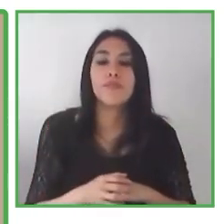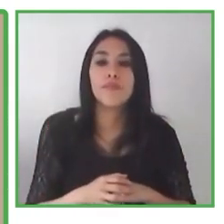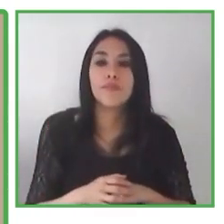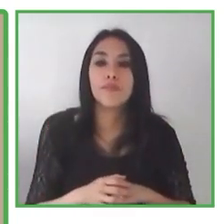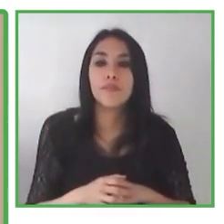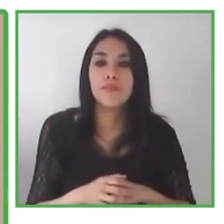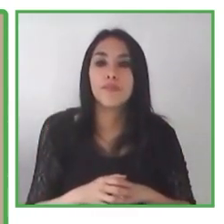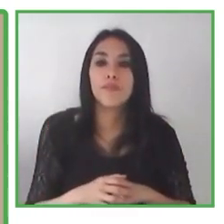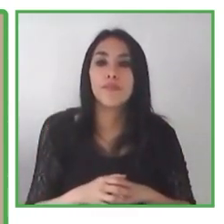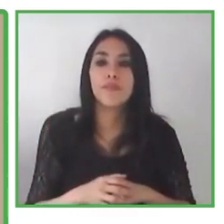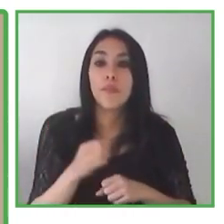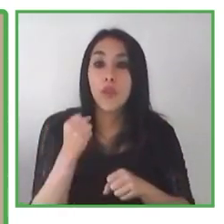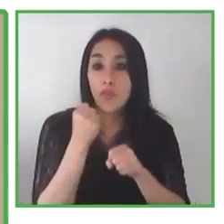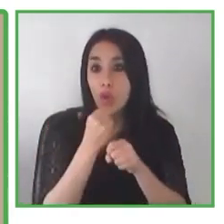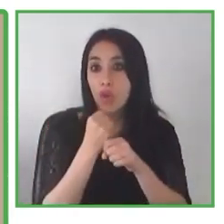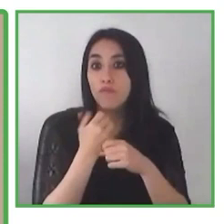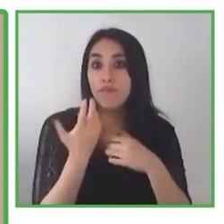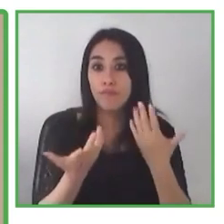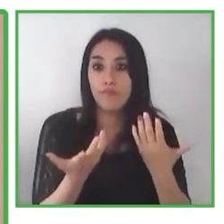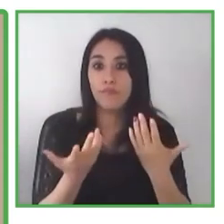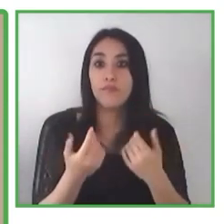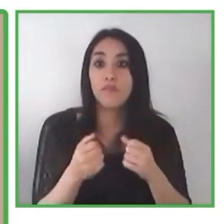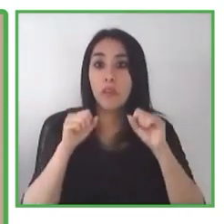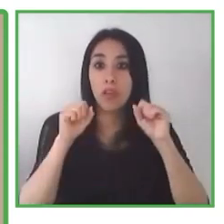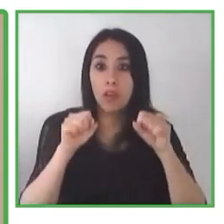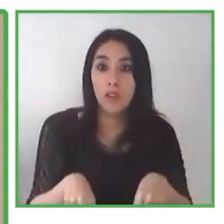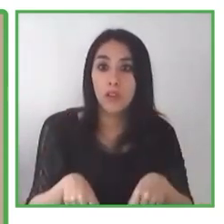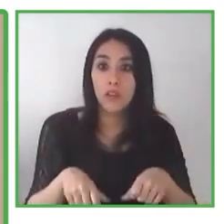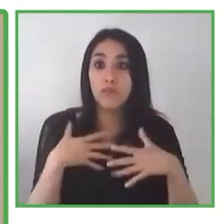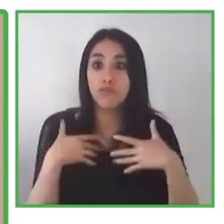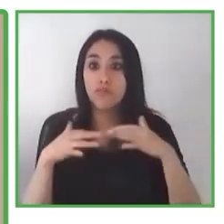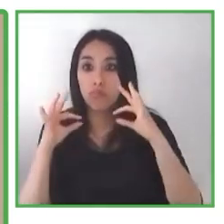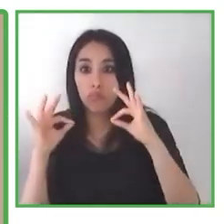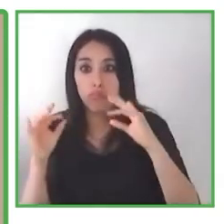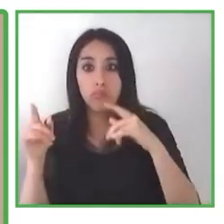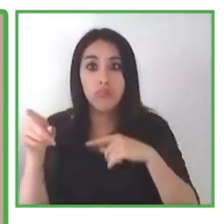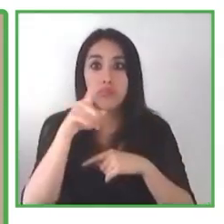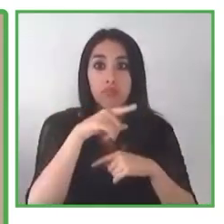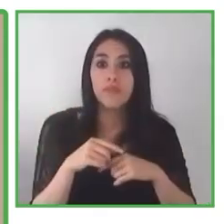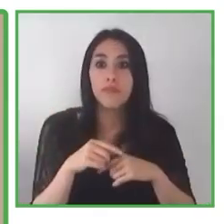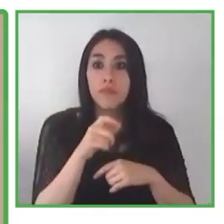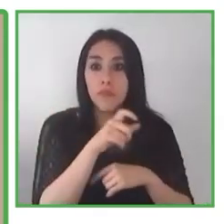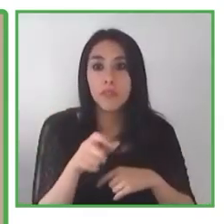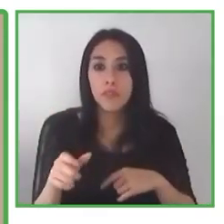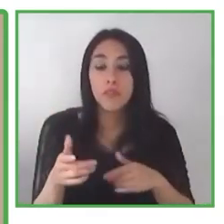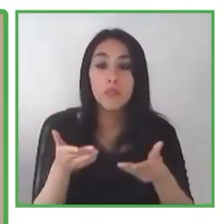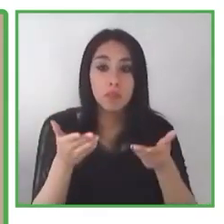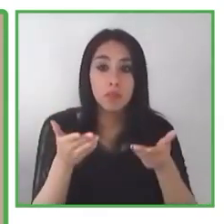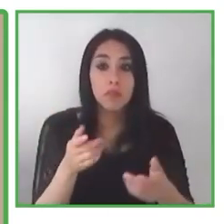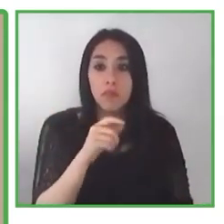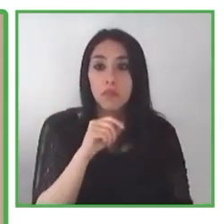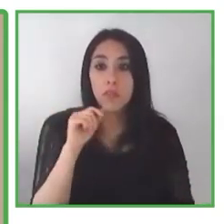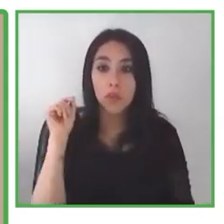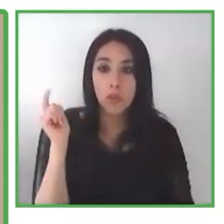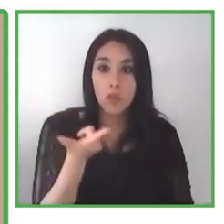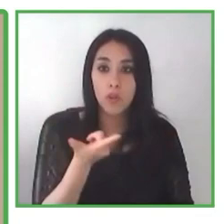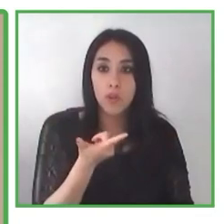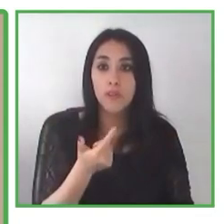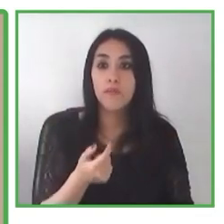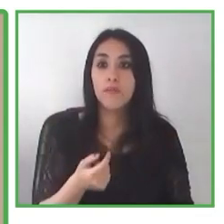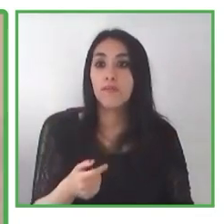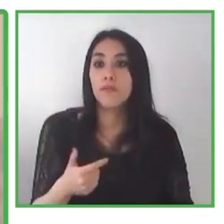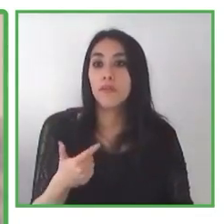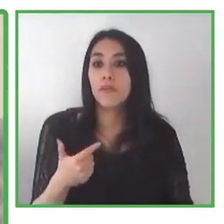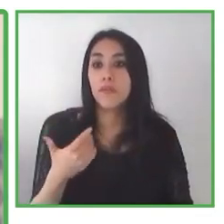So we use our skills at its best with the people that we live and with all